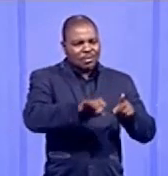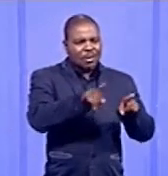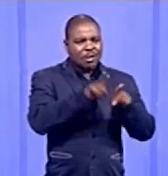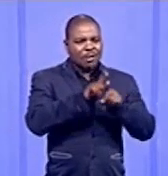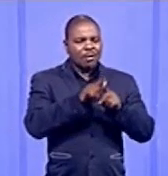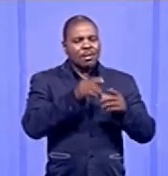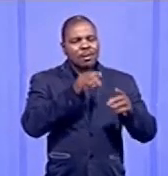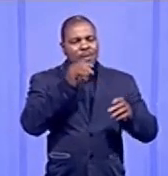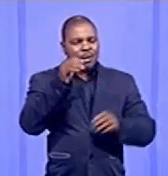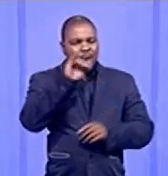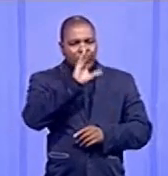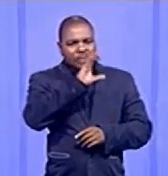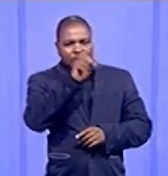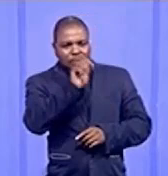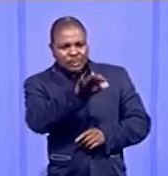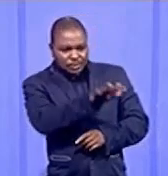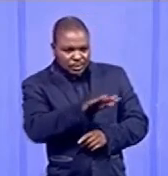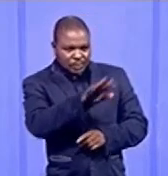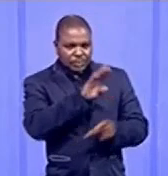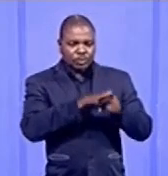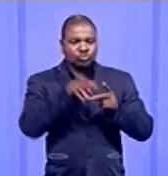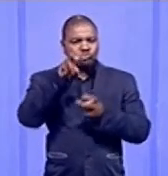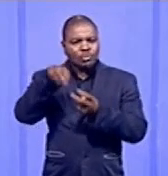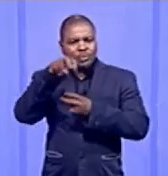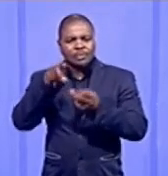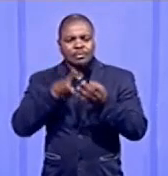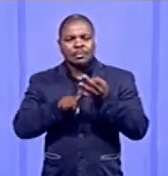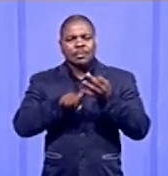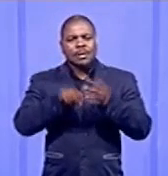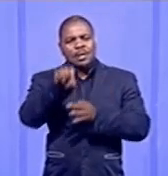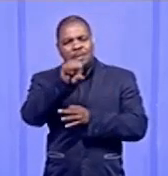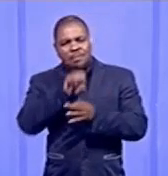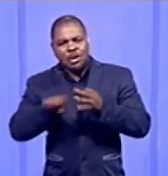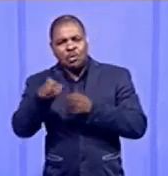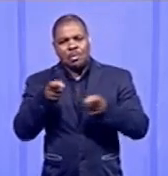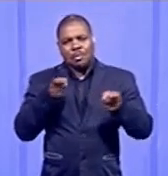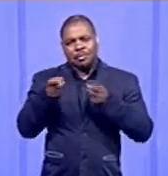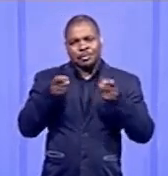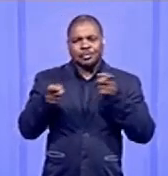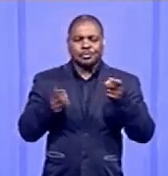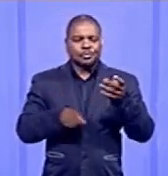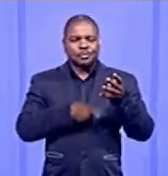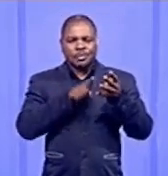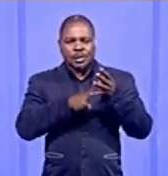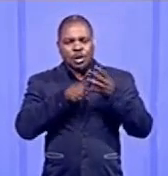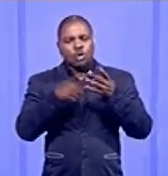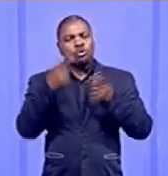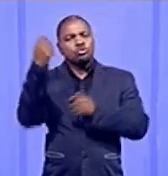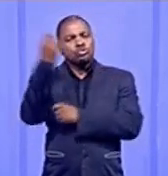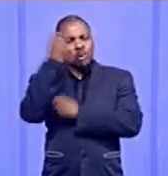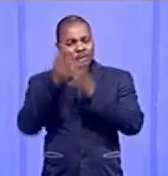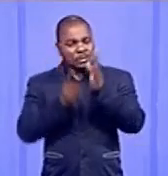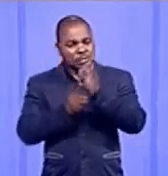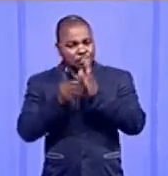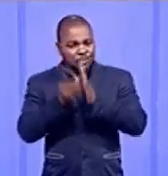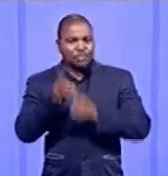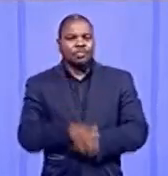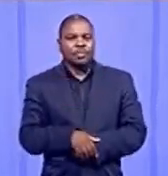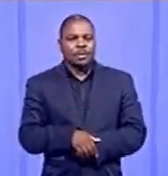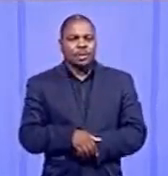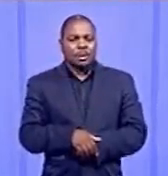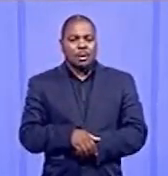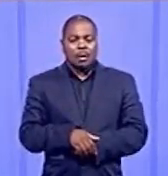information communication technology, tourism, environmental management, and rural development. Jana